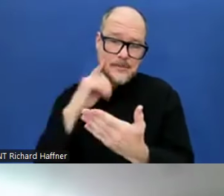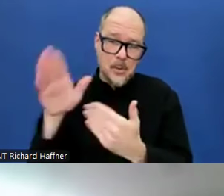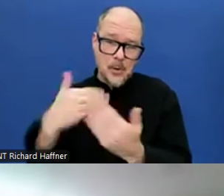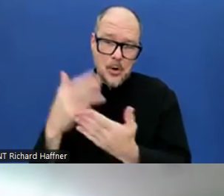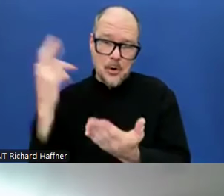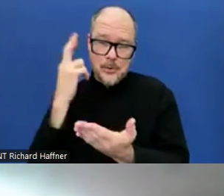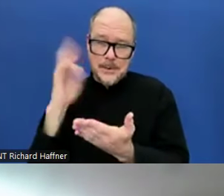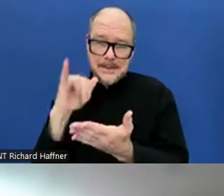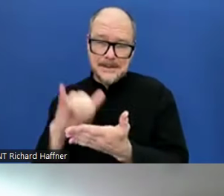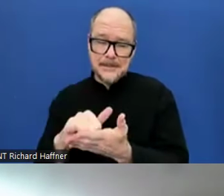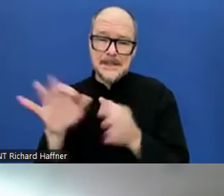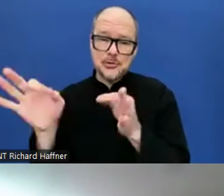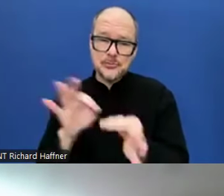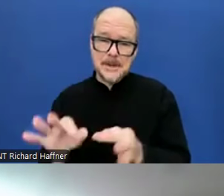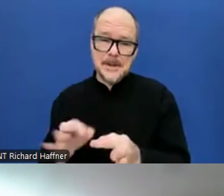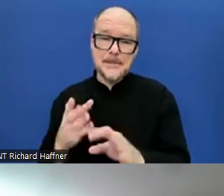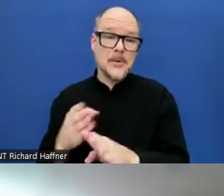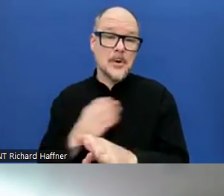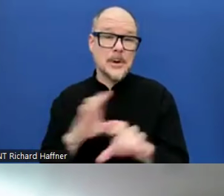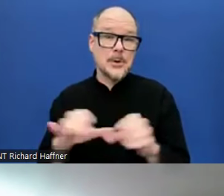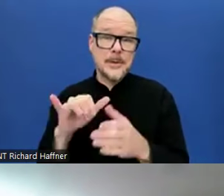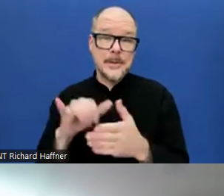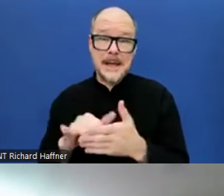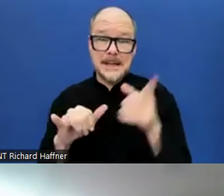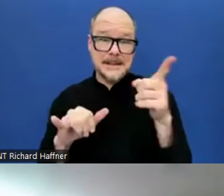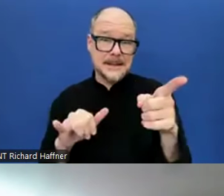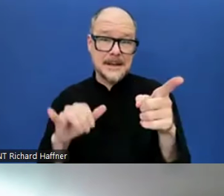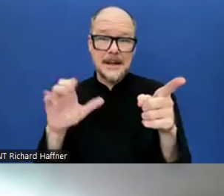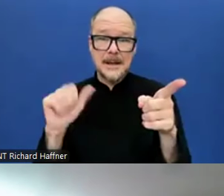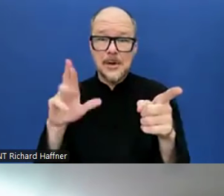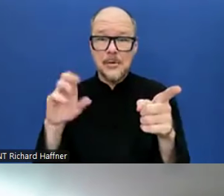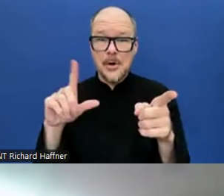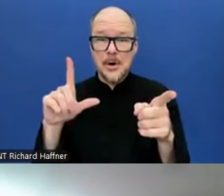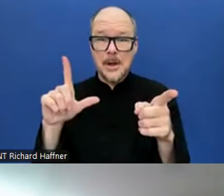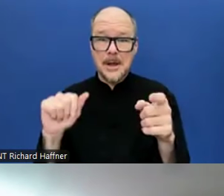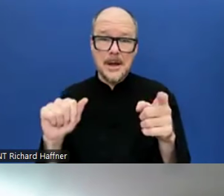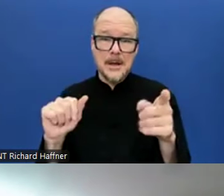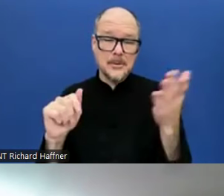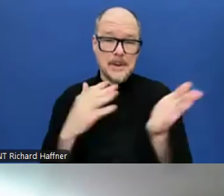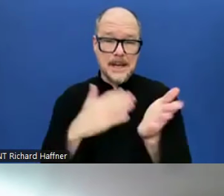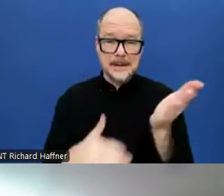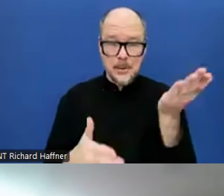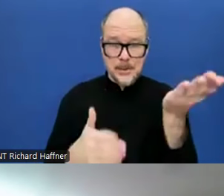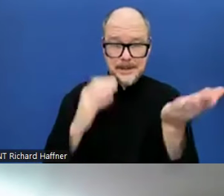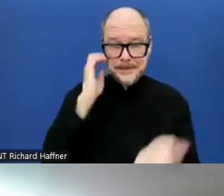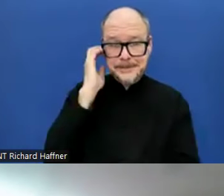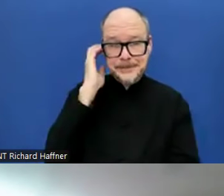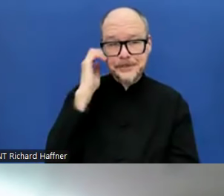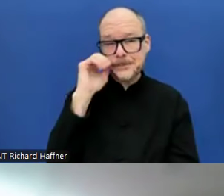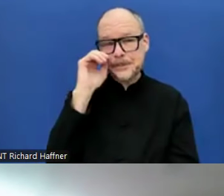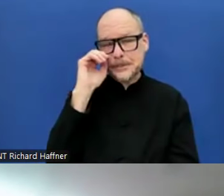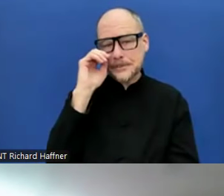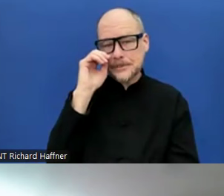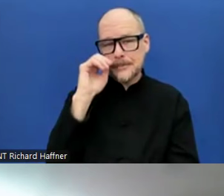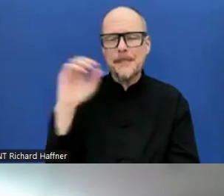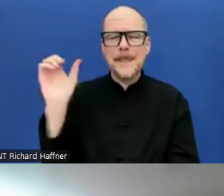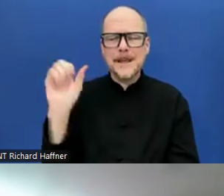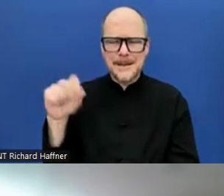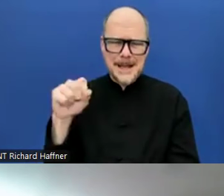have been described. Before we do that, I do see Carola's hand. Carola, please go ahead. Thank you. Yes, it's